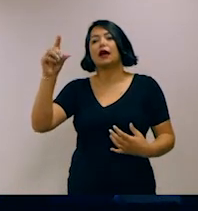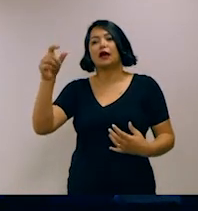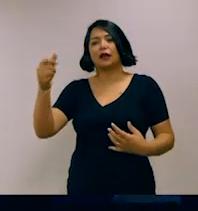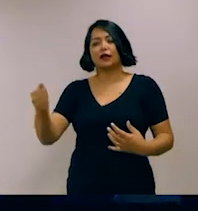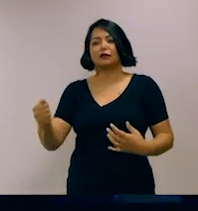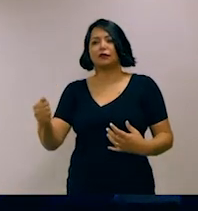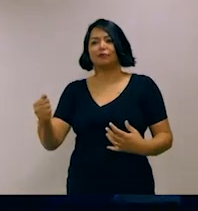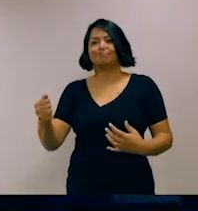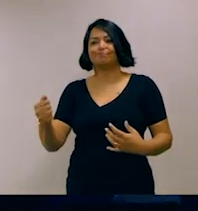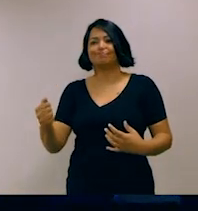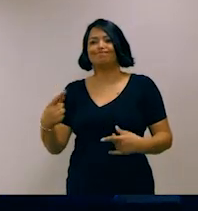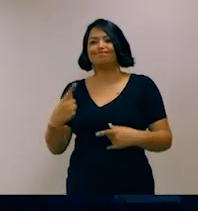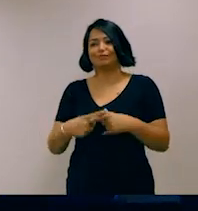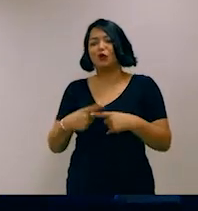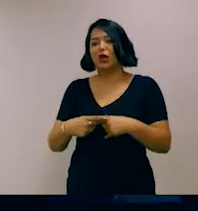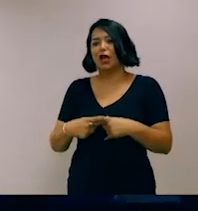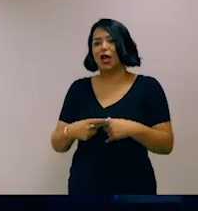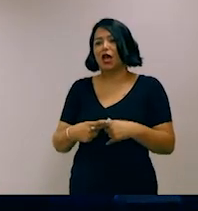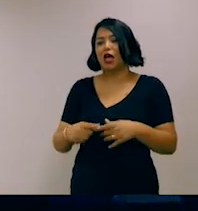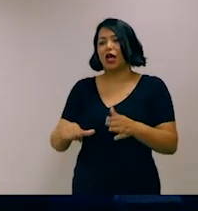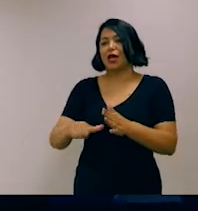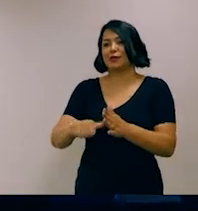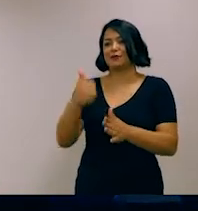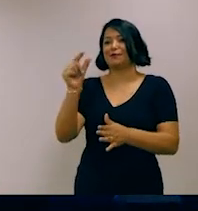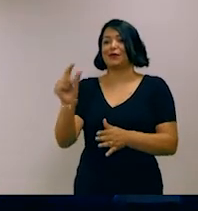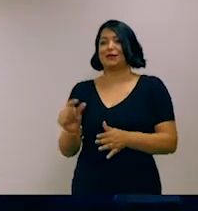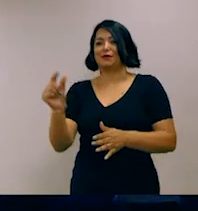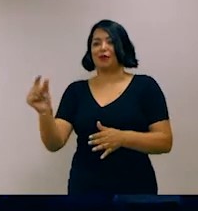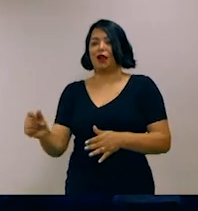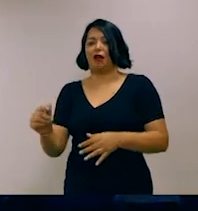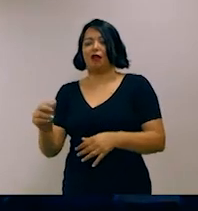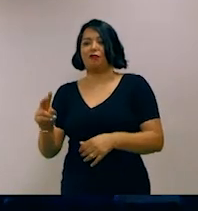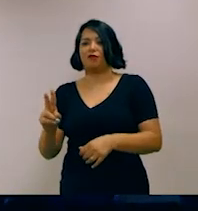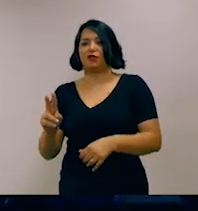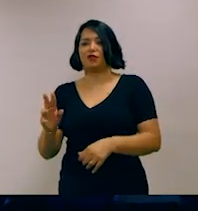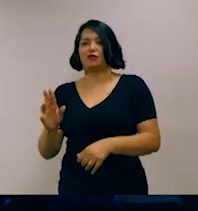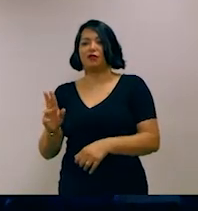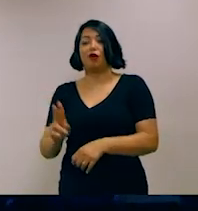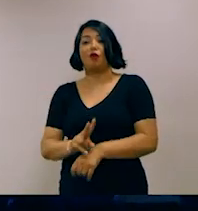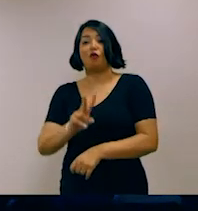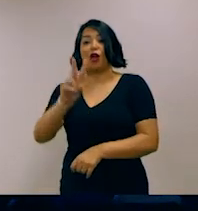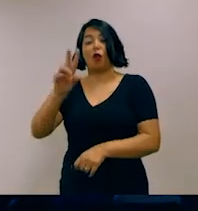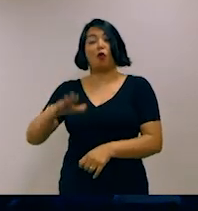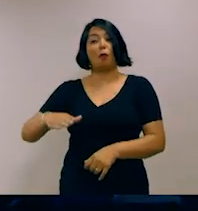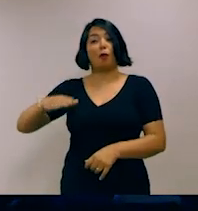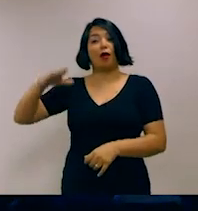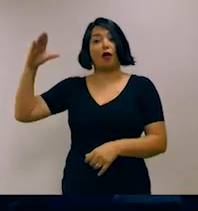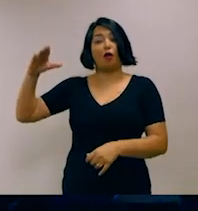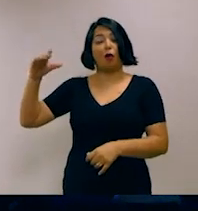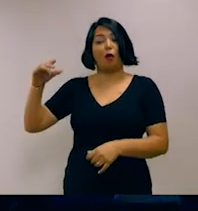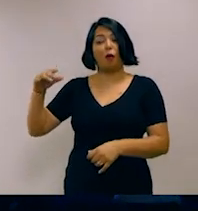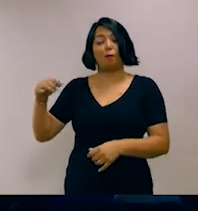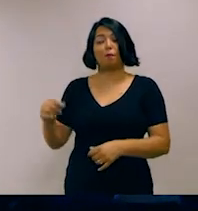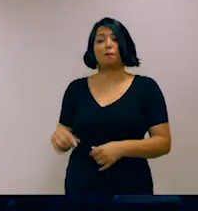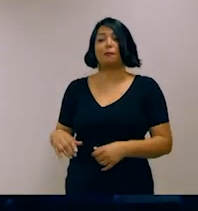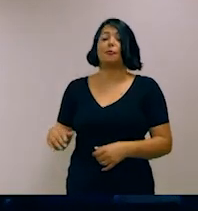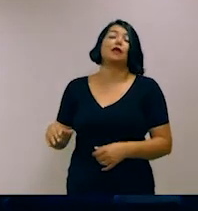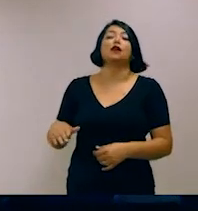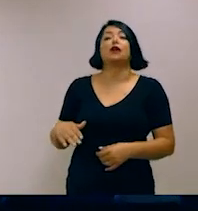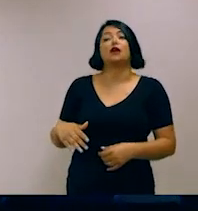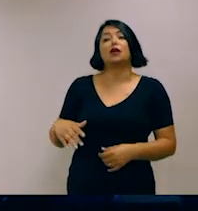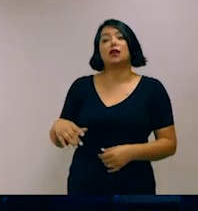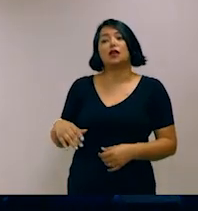going to give more weight to the initial words, less weight to the last words, and I'm going to give